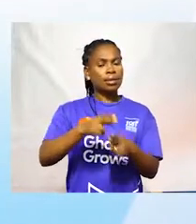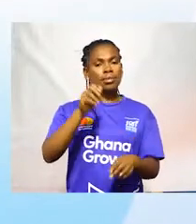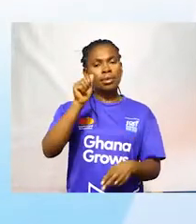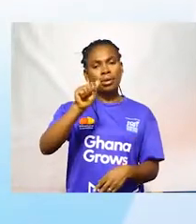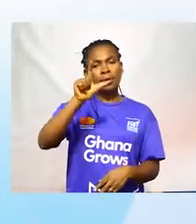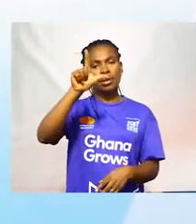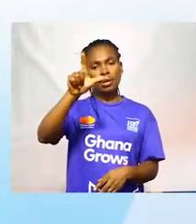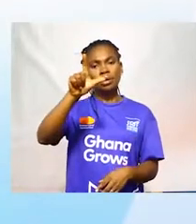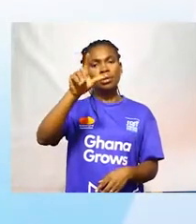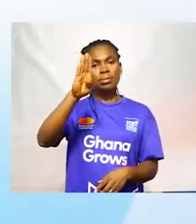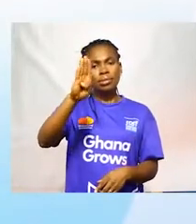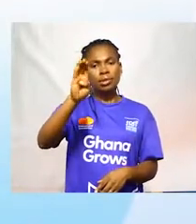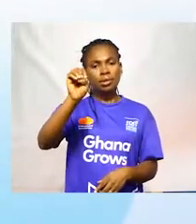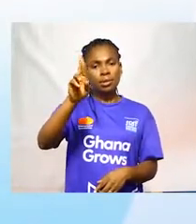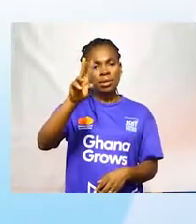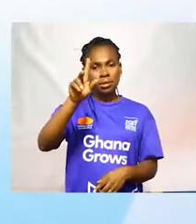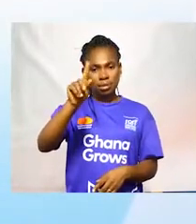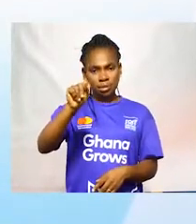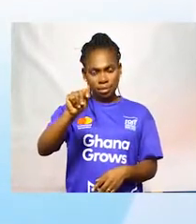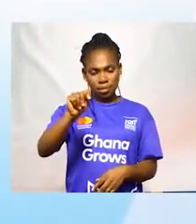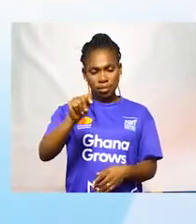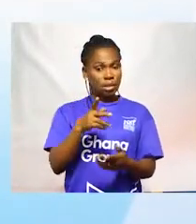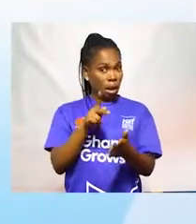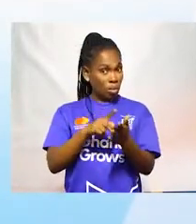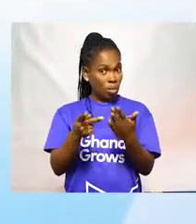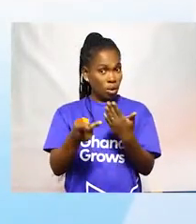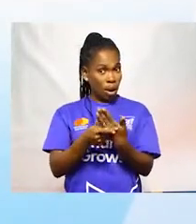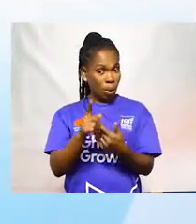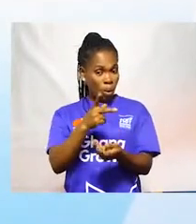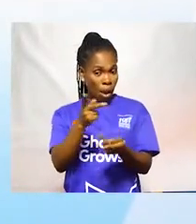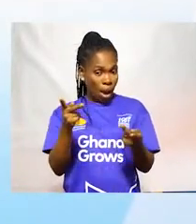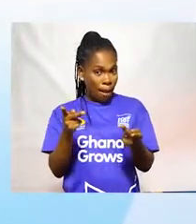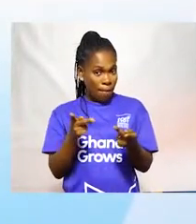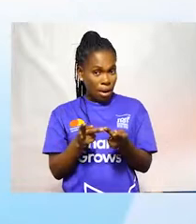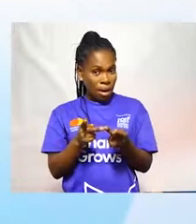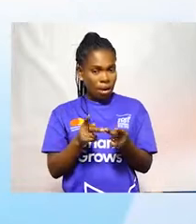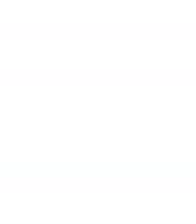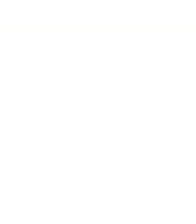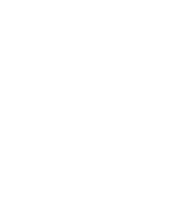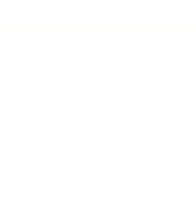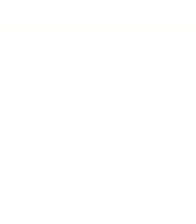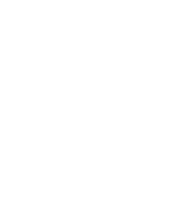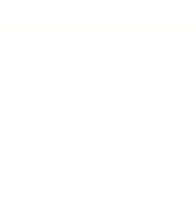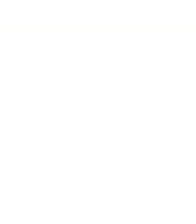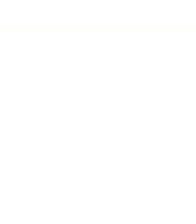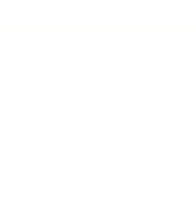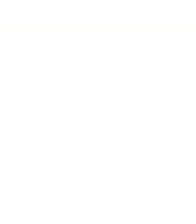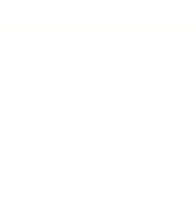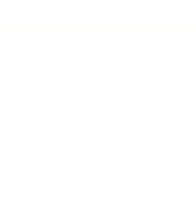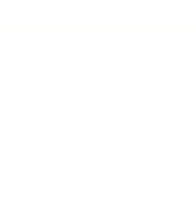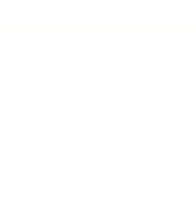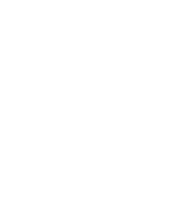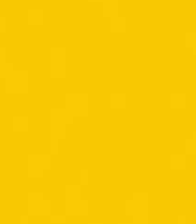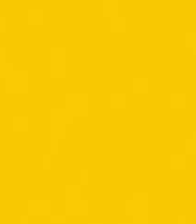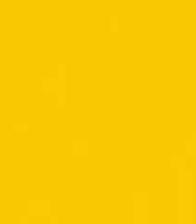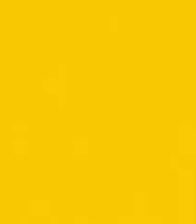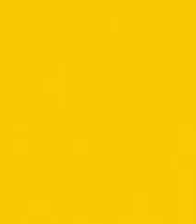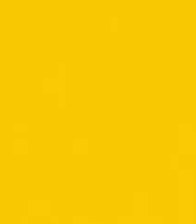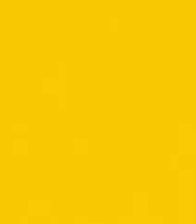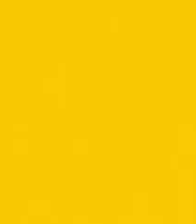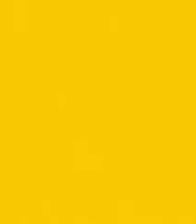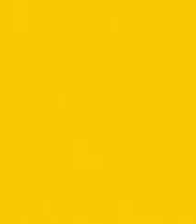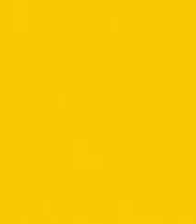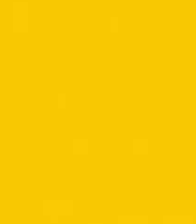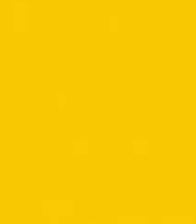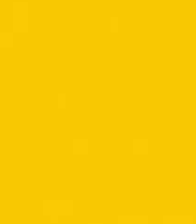inspirational show and that place where the greatest minds in the world converge. Springboard is brought to you by the Springboard Roadshow Foundation and